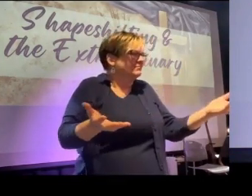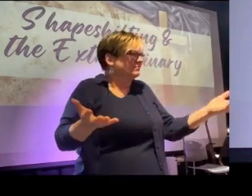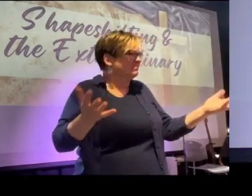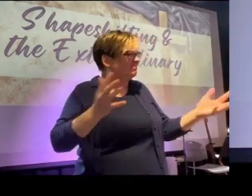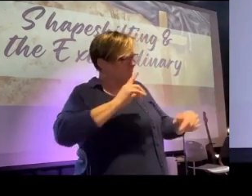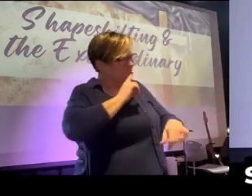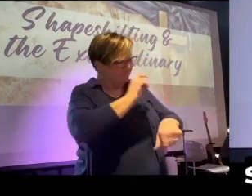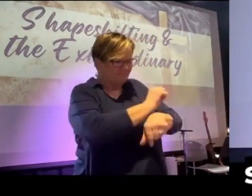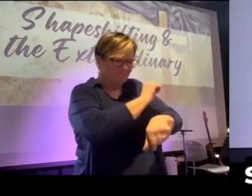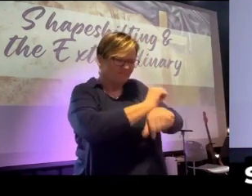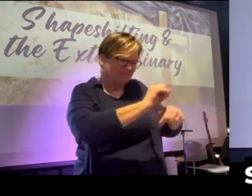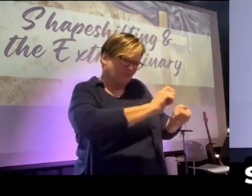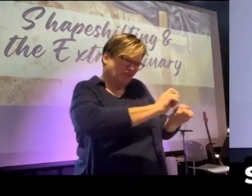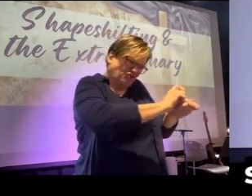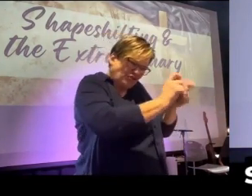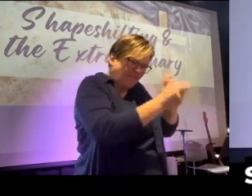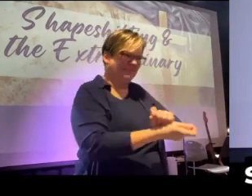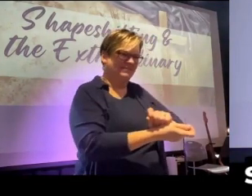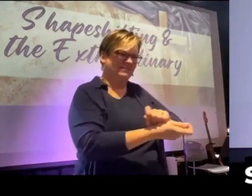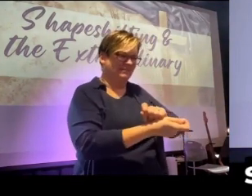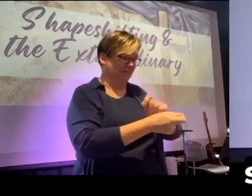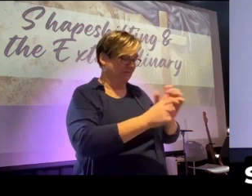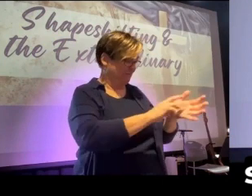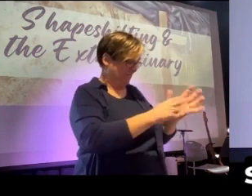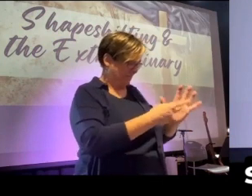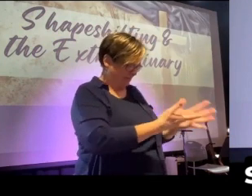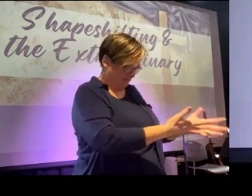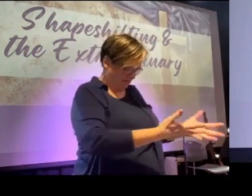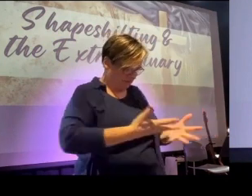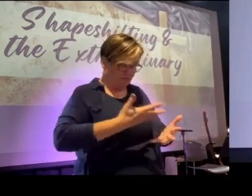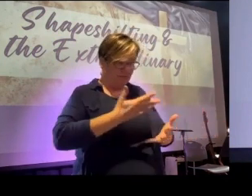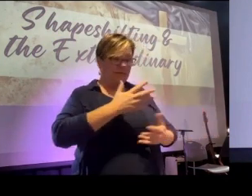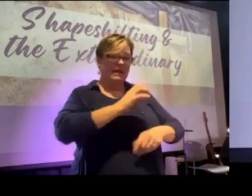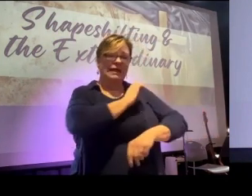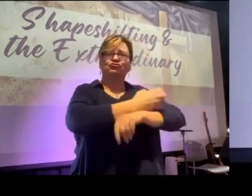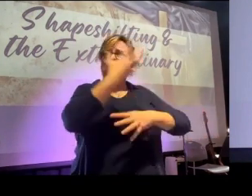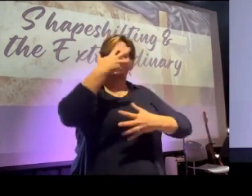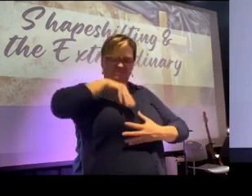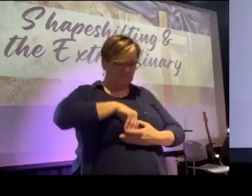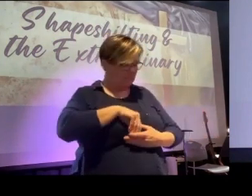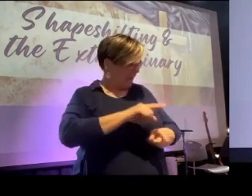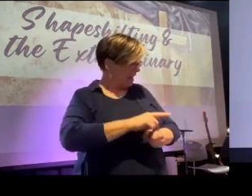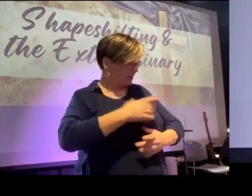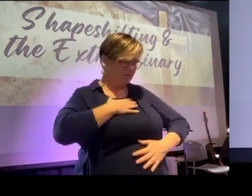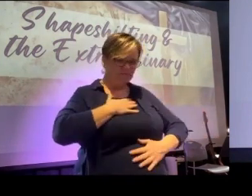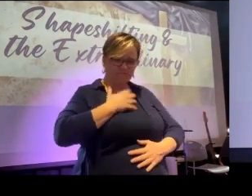shifted in its shape and form through you.